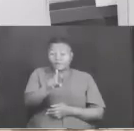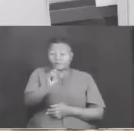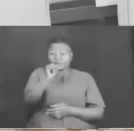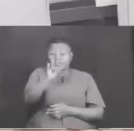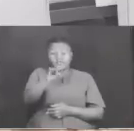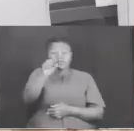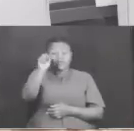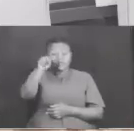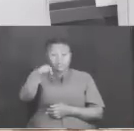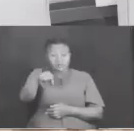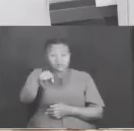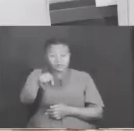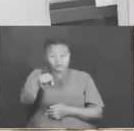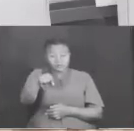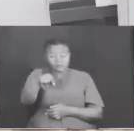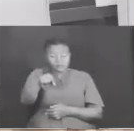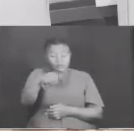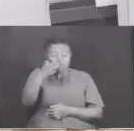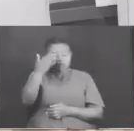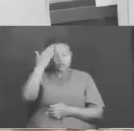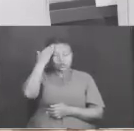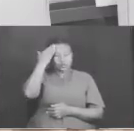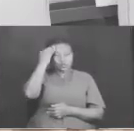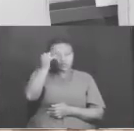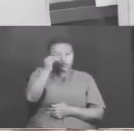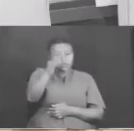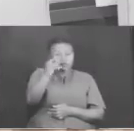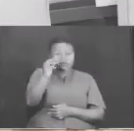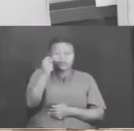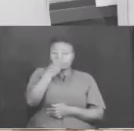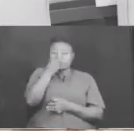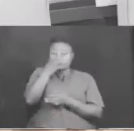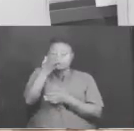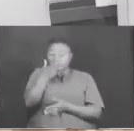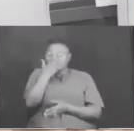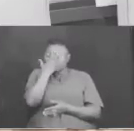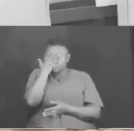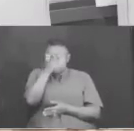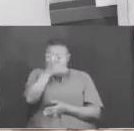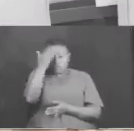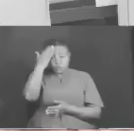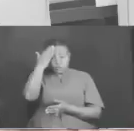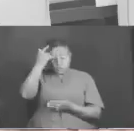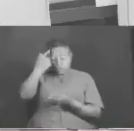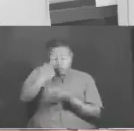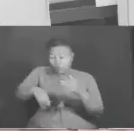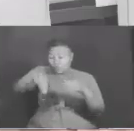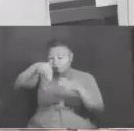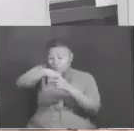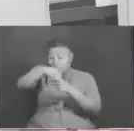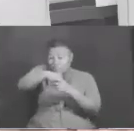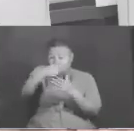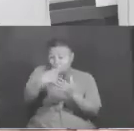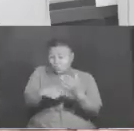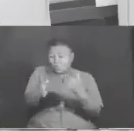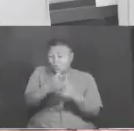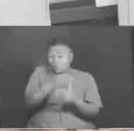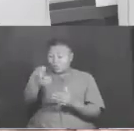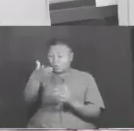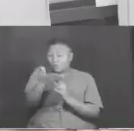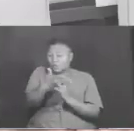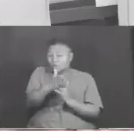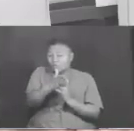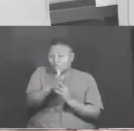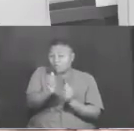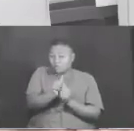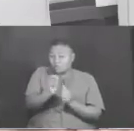statement, are you aware of the content of the statement, and has he shared the statement with at least the leadership